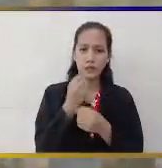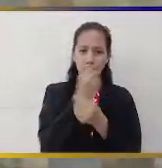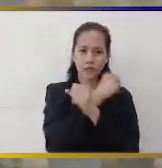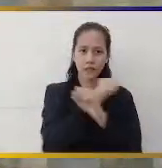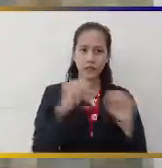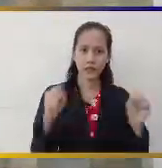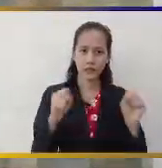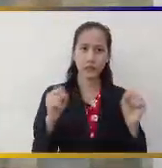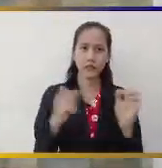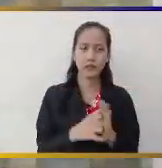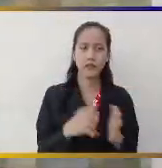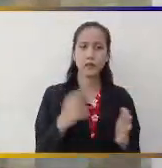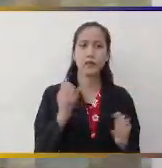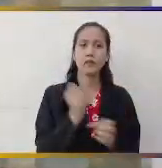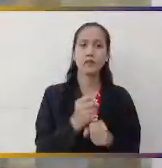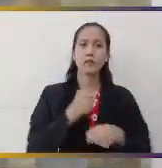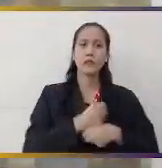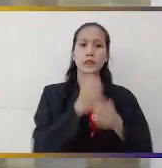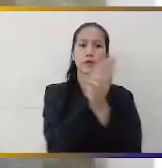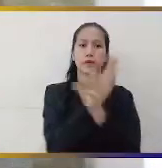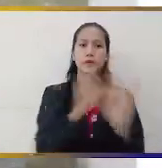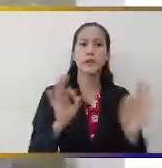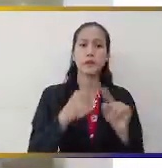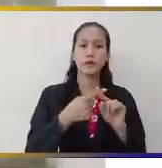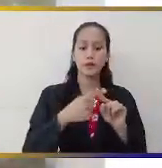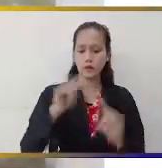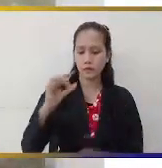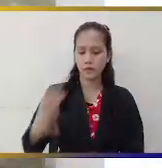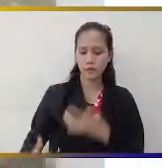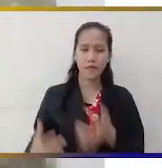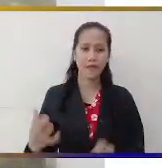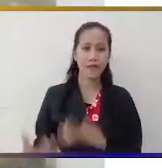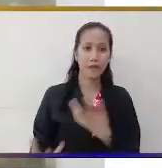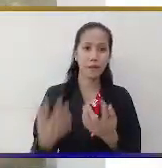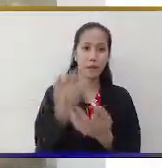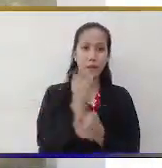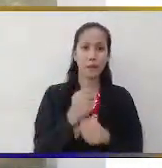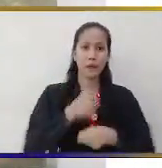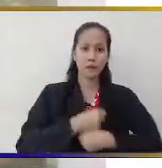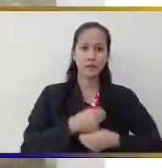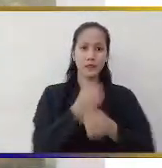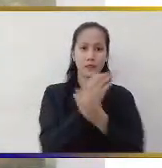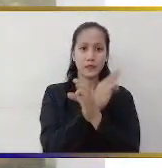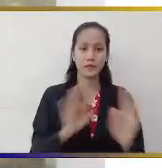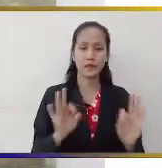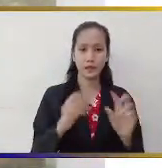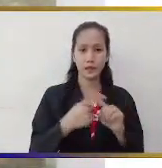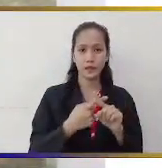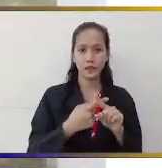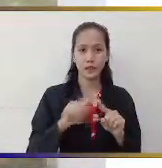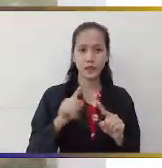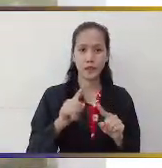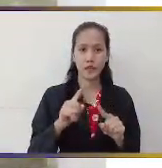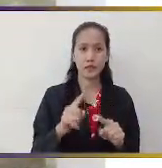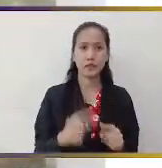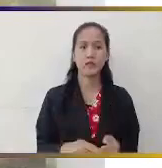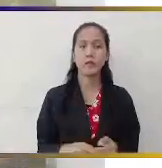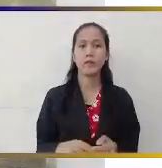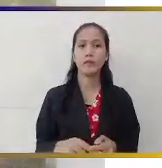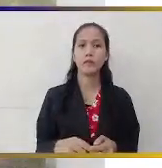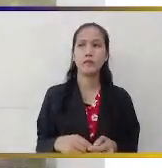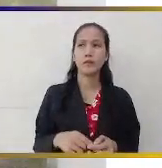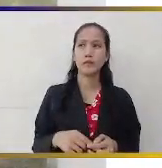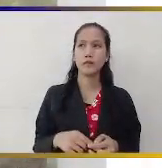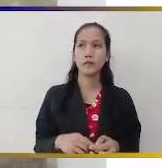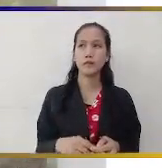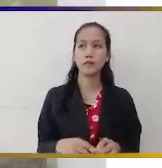You got set free from damnation. You got set free from the lake of fire. You got set